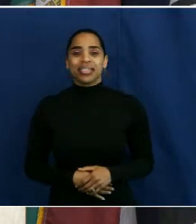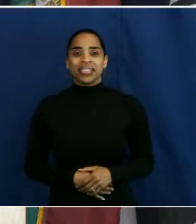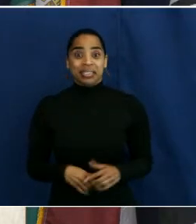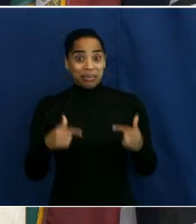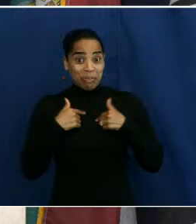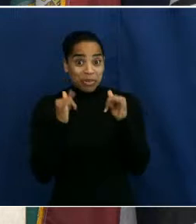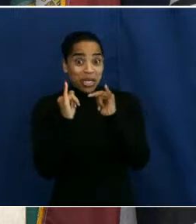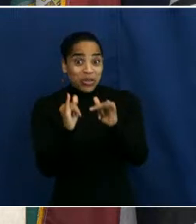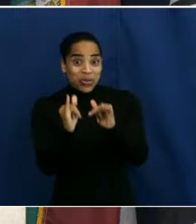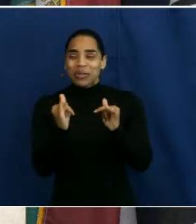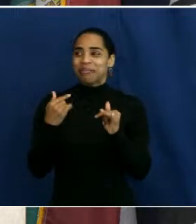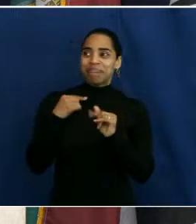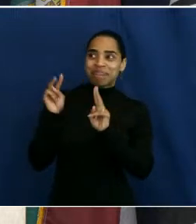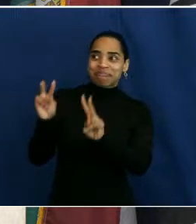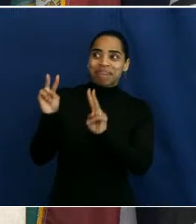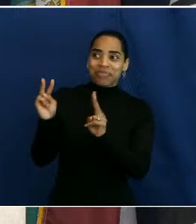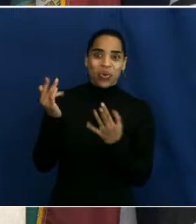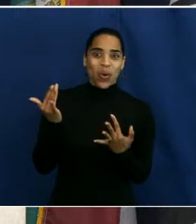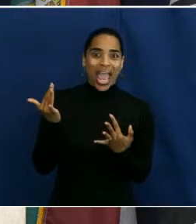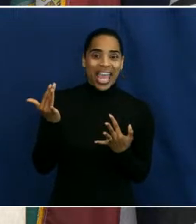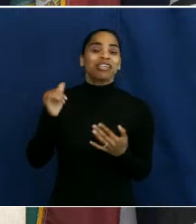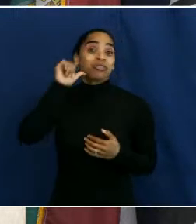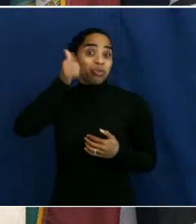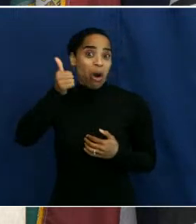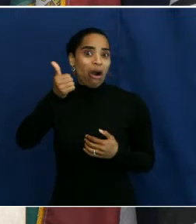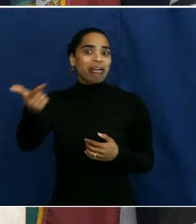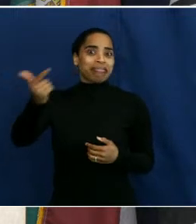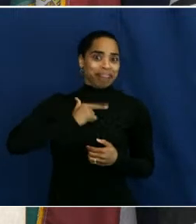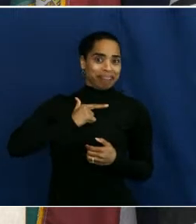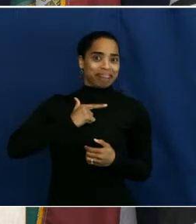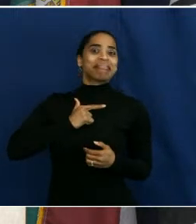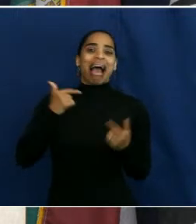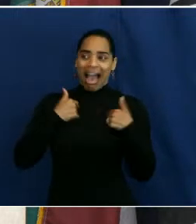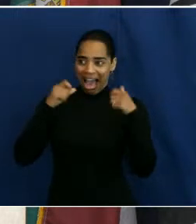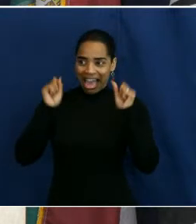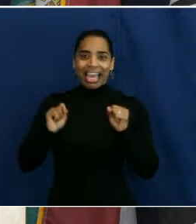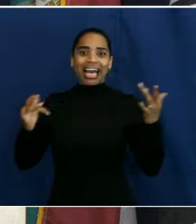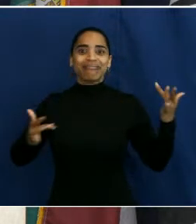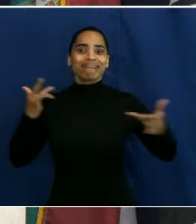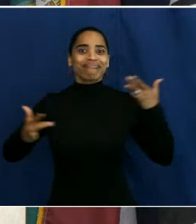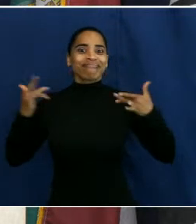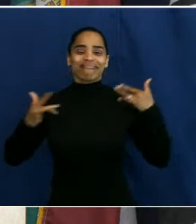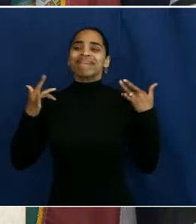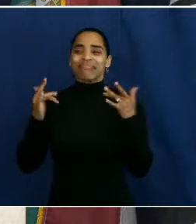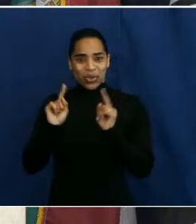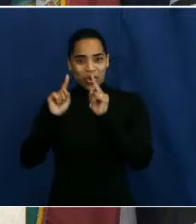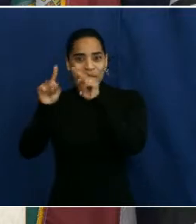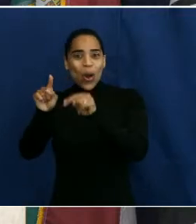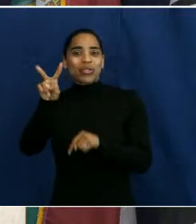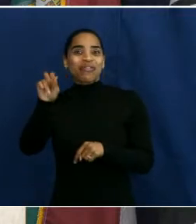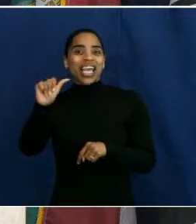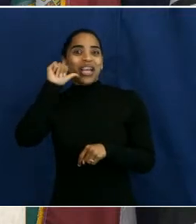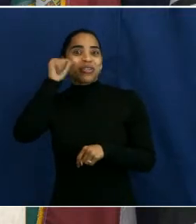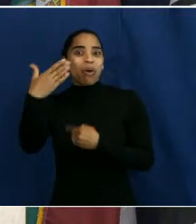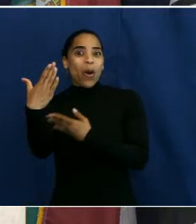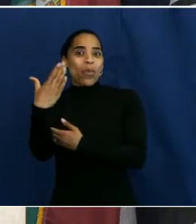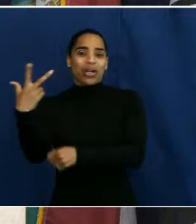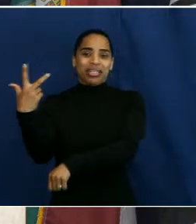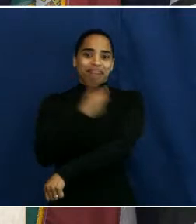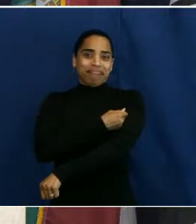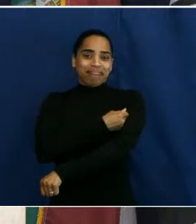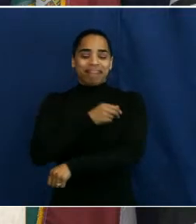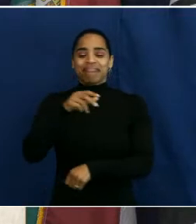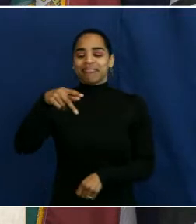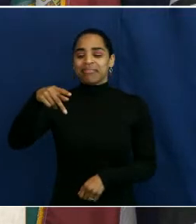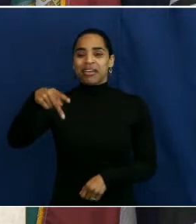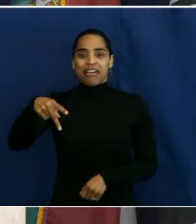waited my turn to get vaccinated. I will become eligible tomorrow. And excited to go to the VA in the morning and get my first shot of the